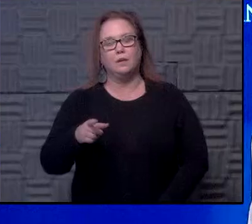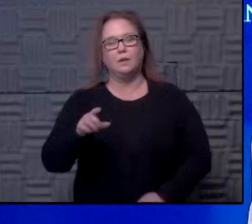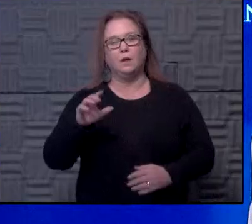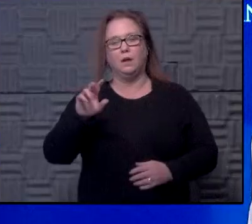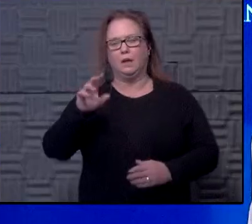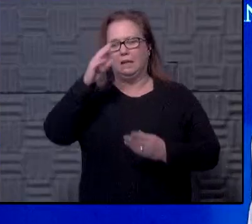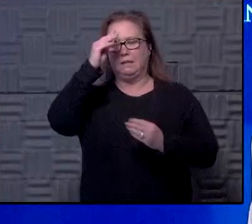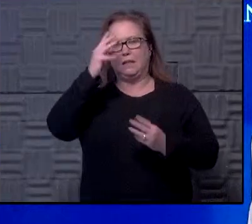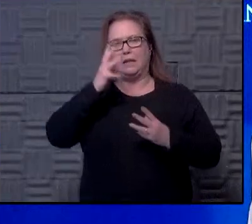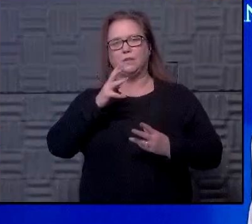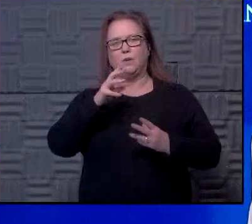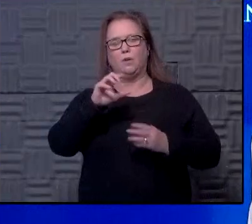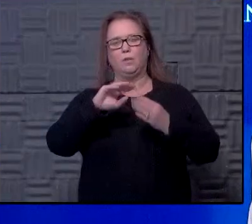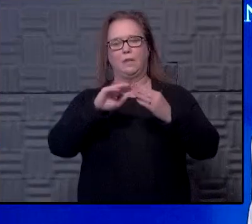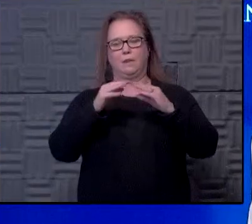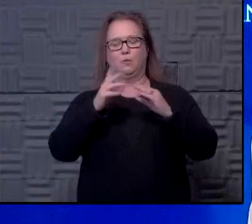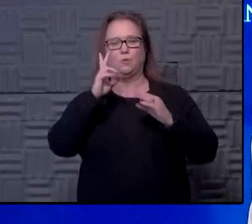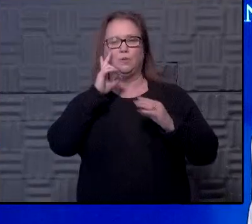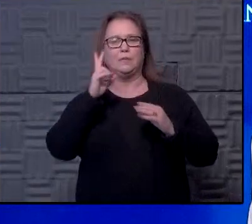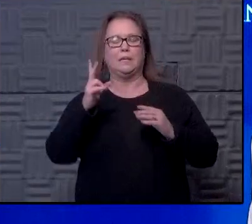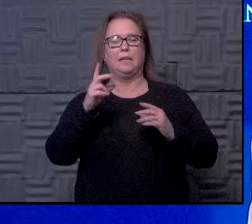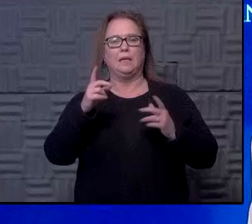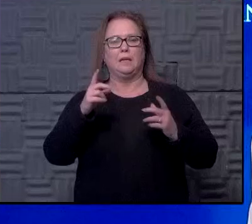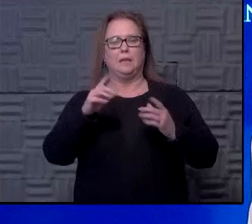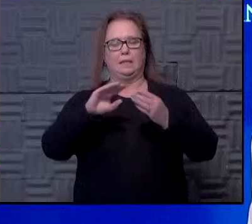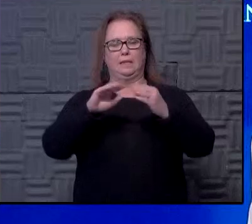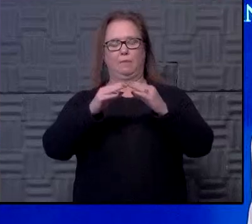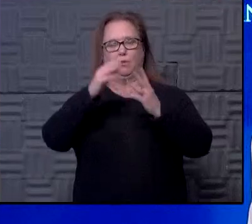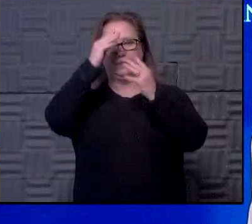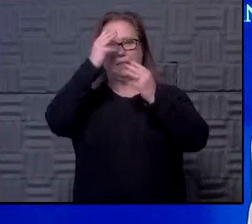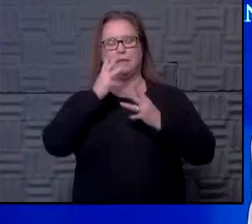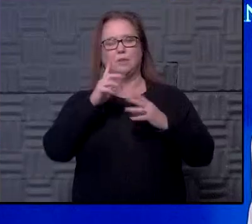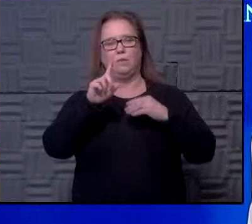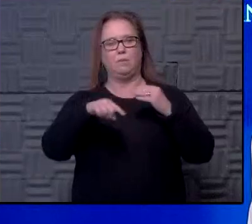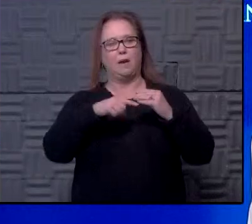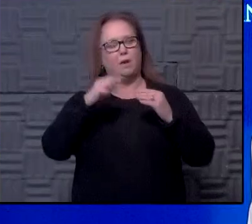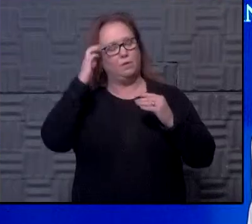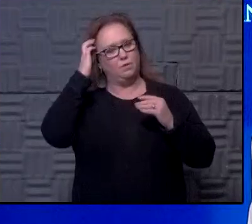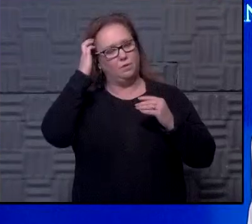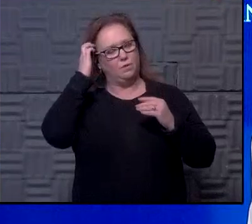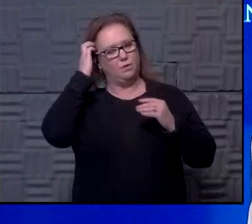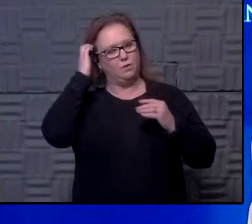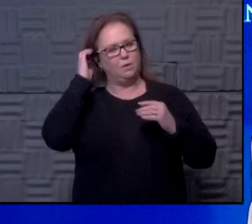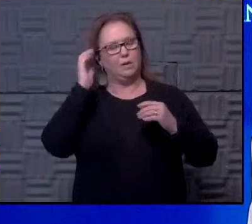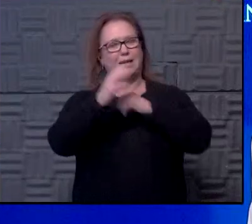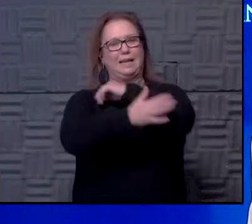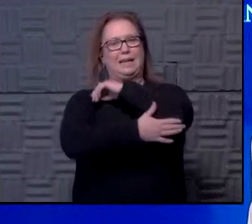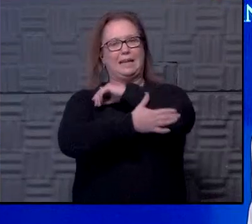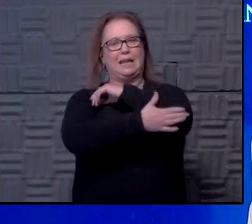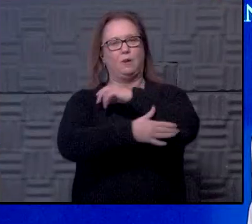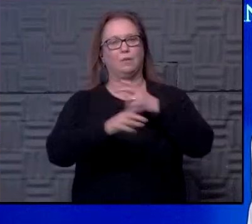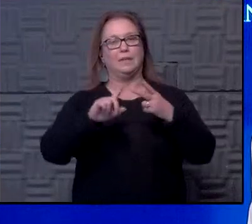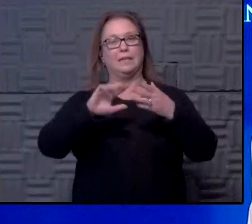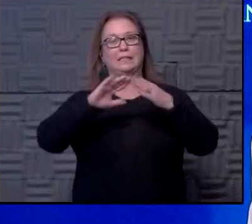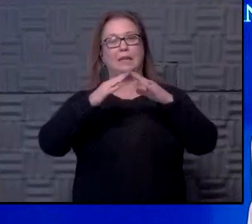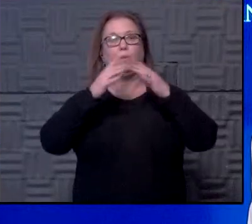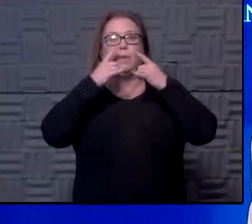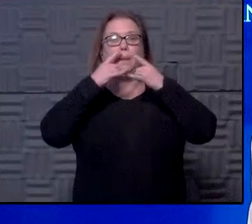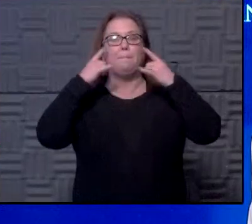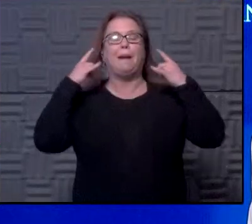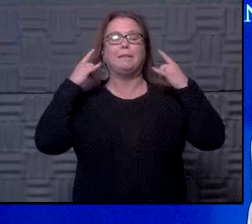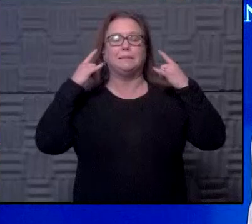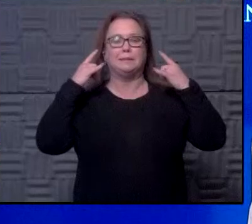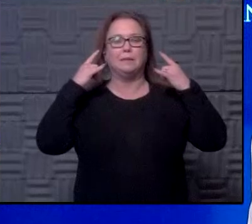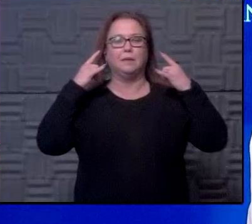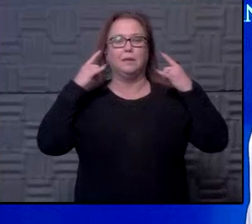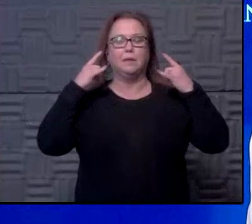update us on stats that you're seeing and what the numbers tell us about counties and cities with mask mandates versus those